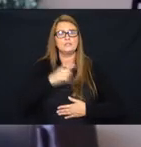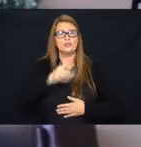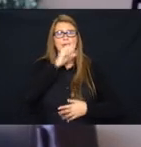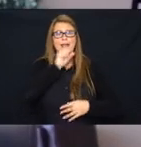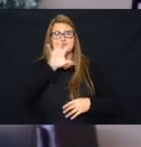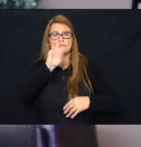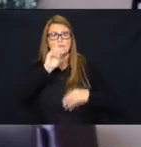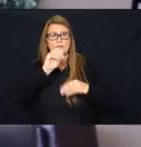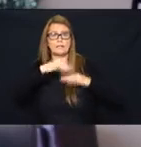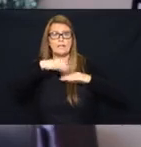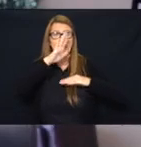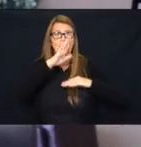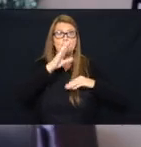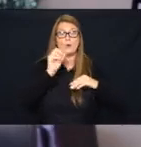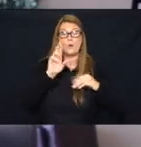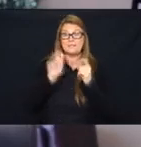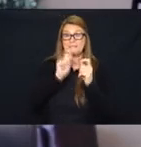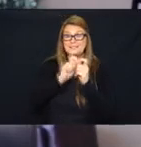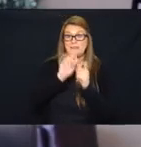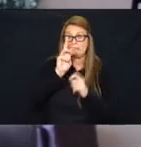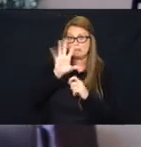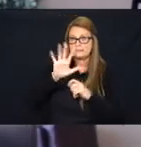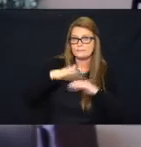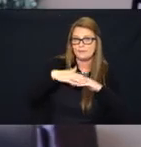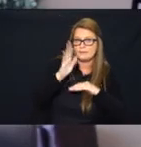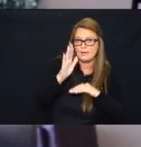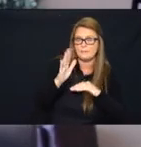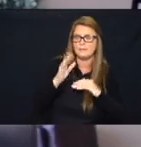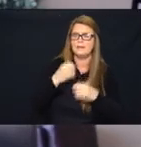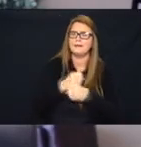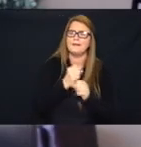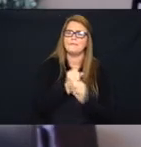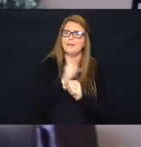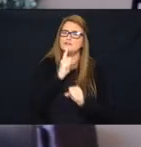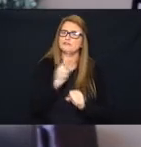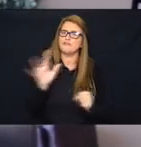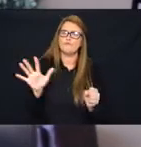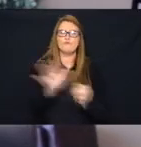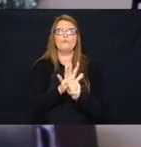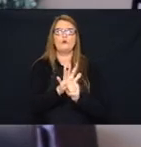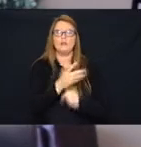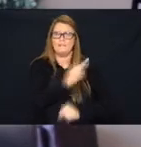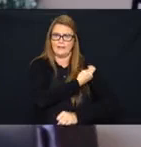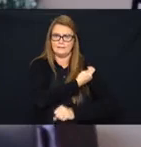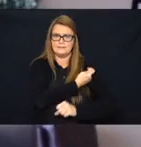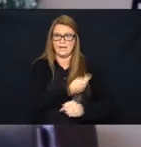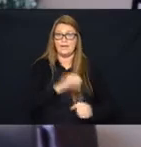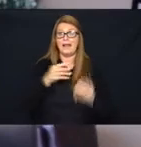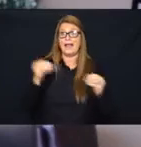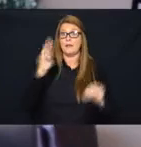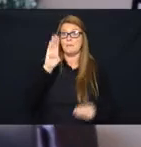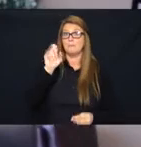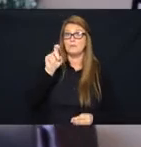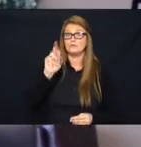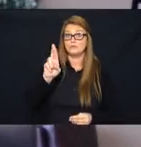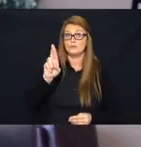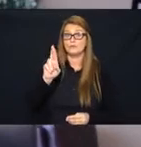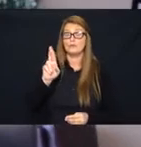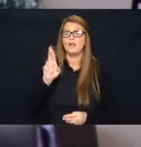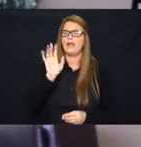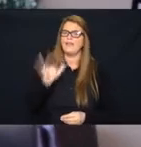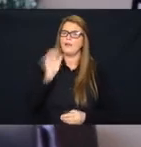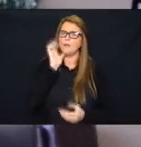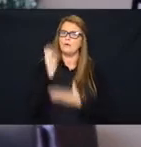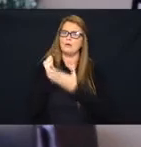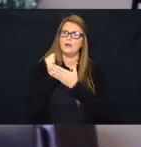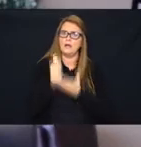and particularly if you're over 65, make sure you're fully vaccinated and boosted. Really important. That's going to help what we need to